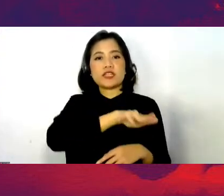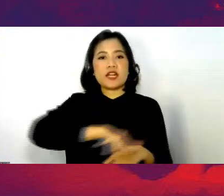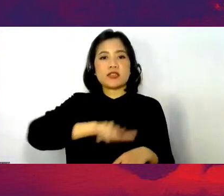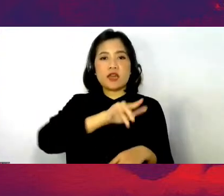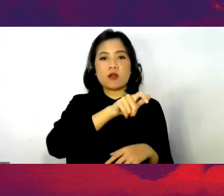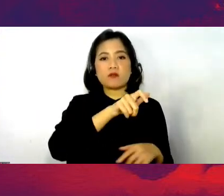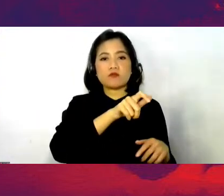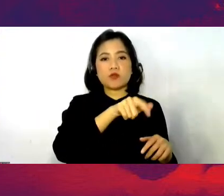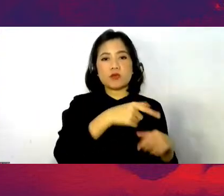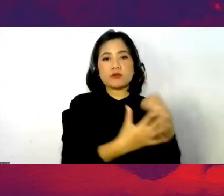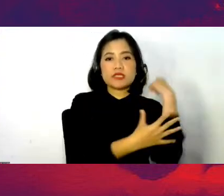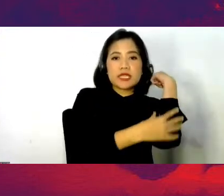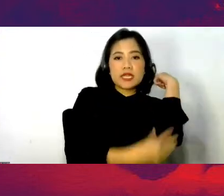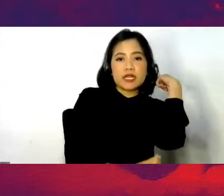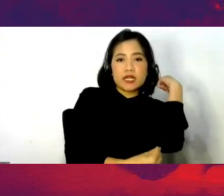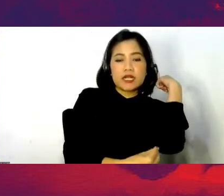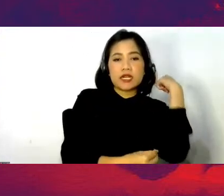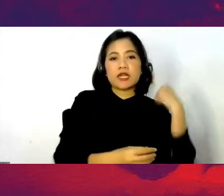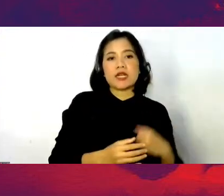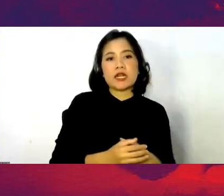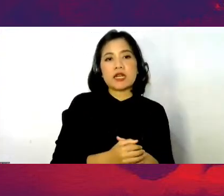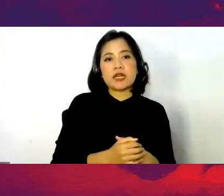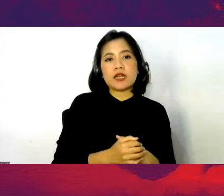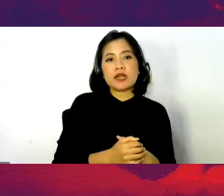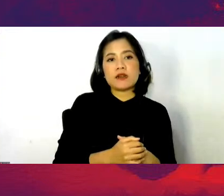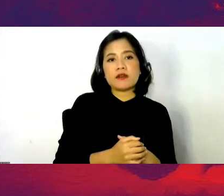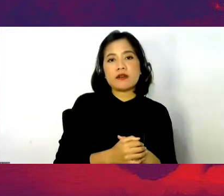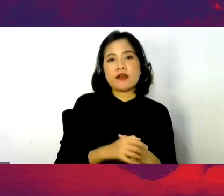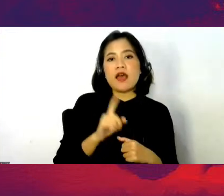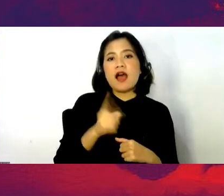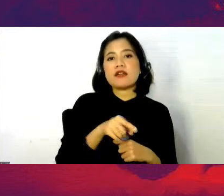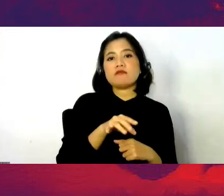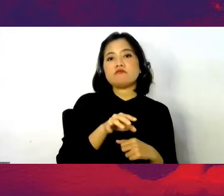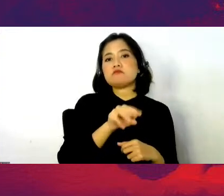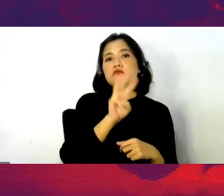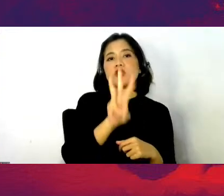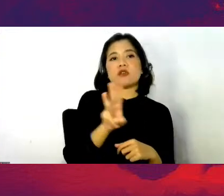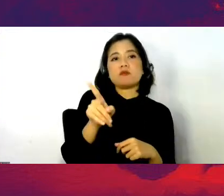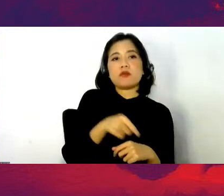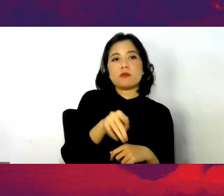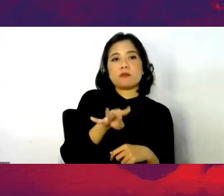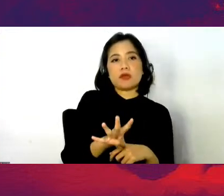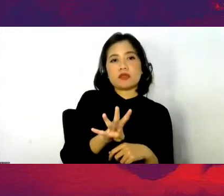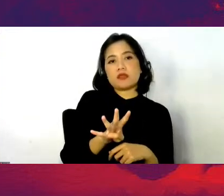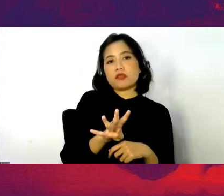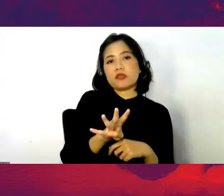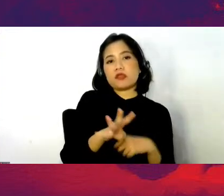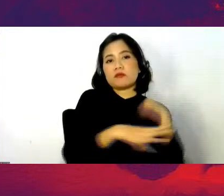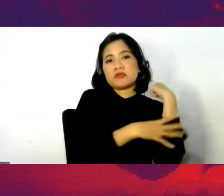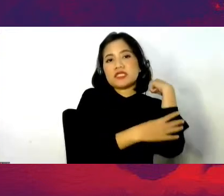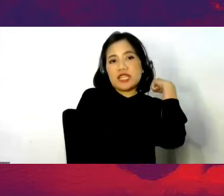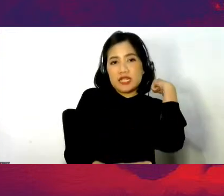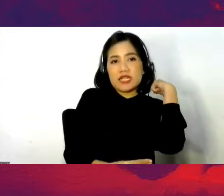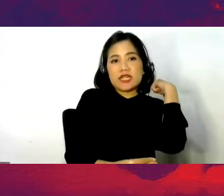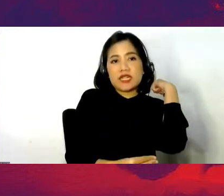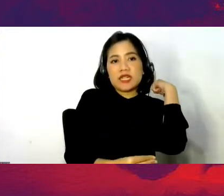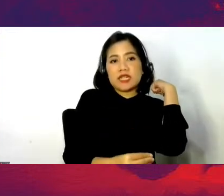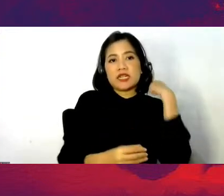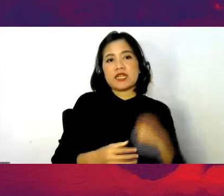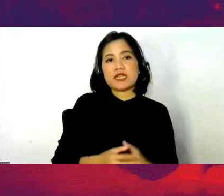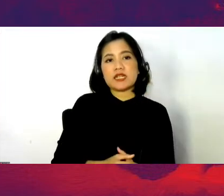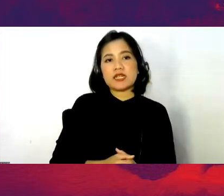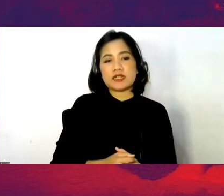The two middle people, you can tell, and I could have asked that question to you again, the two middle people have 2 or above